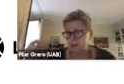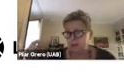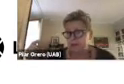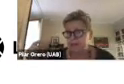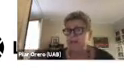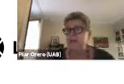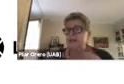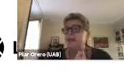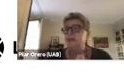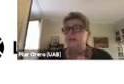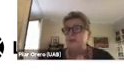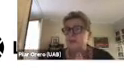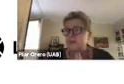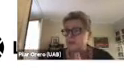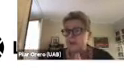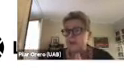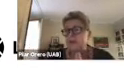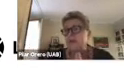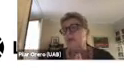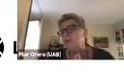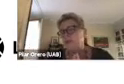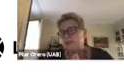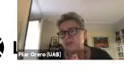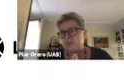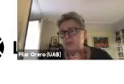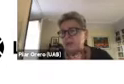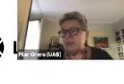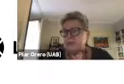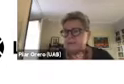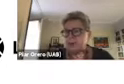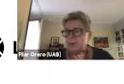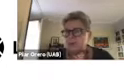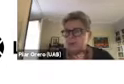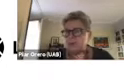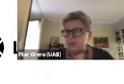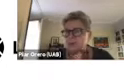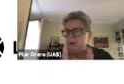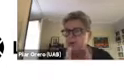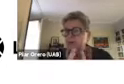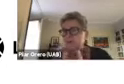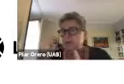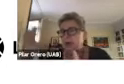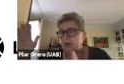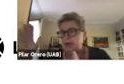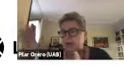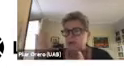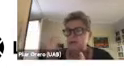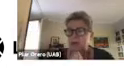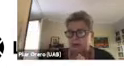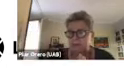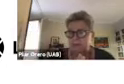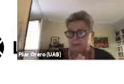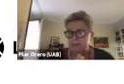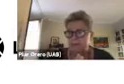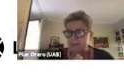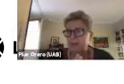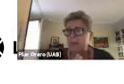level of it. In the past, we could also, the only thing we could do was to put the volume higher or